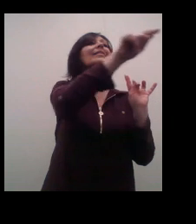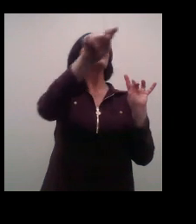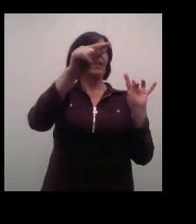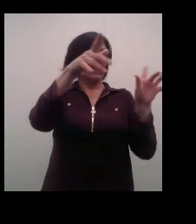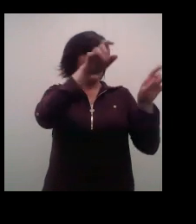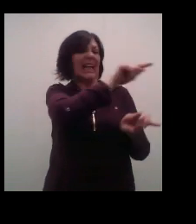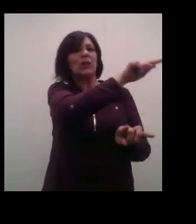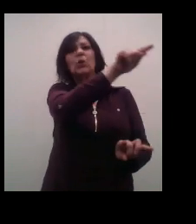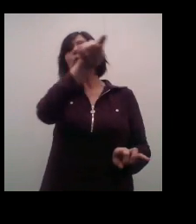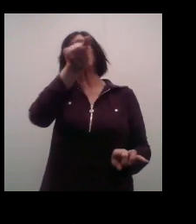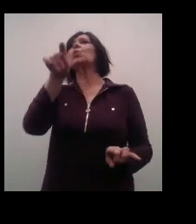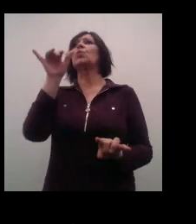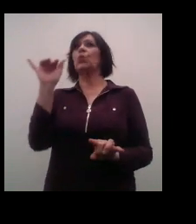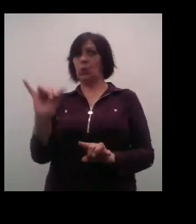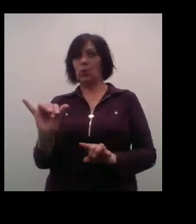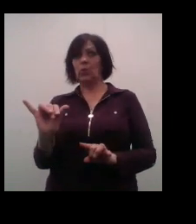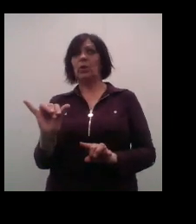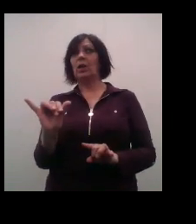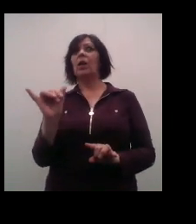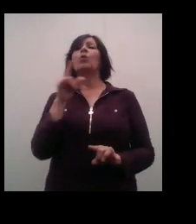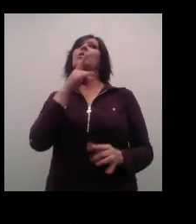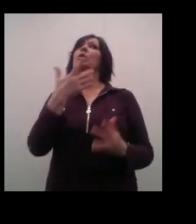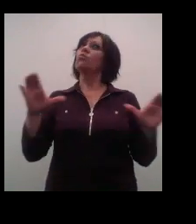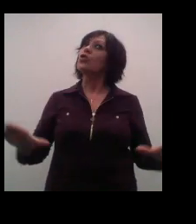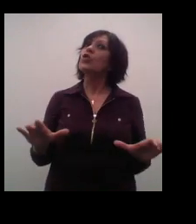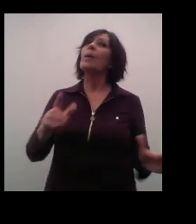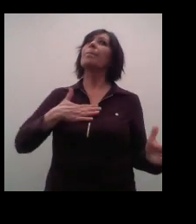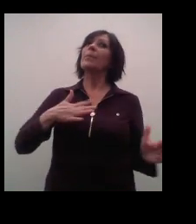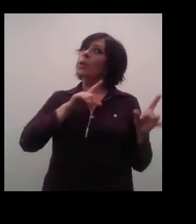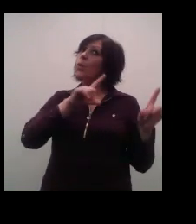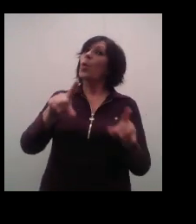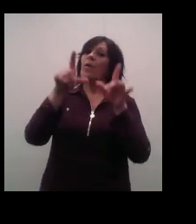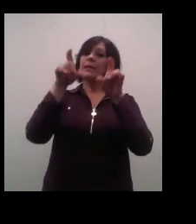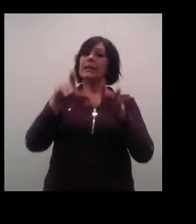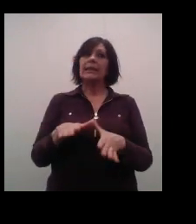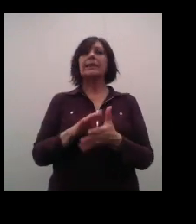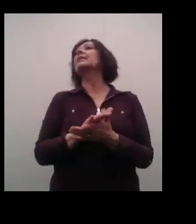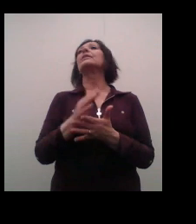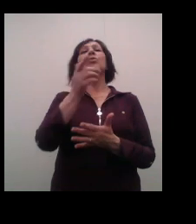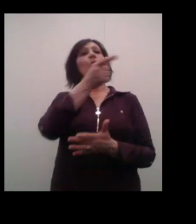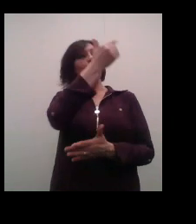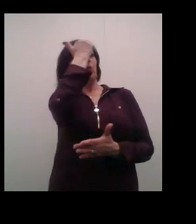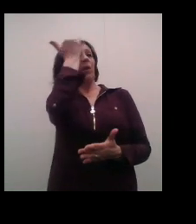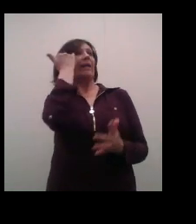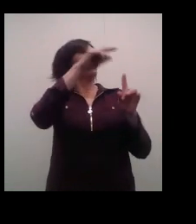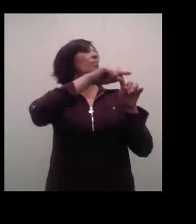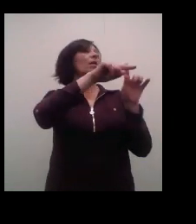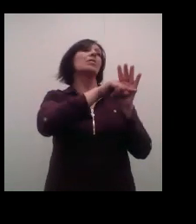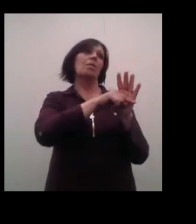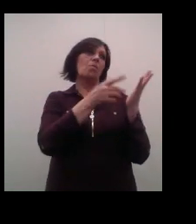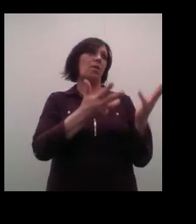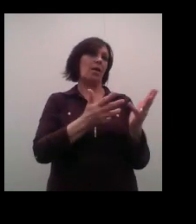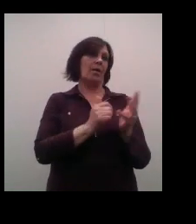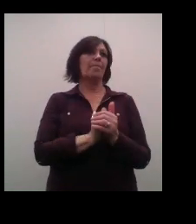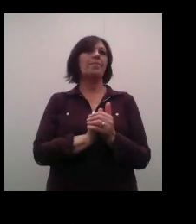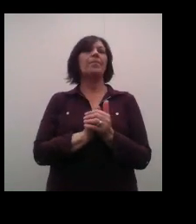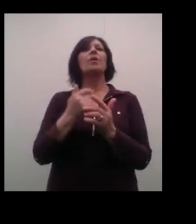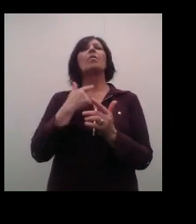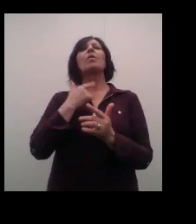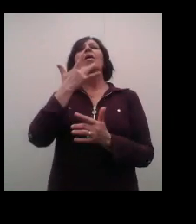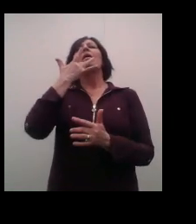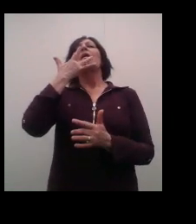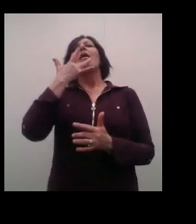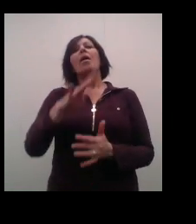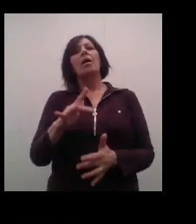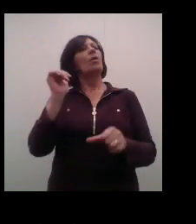them, we're strongly encouraging them to get tested so that they can know their status and take the appropriate action. And so we are so